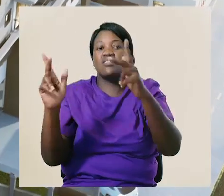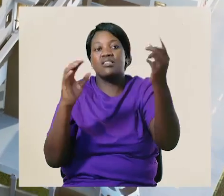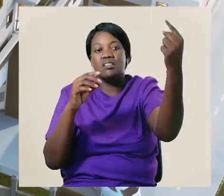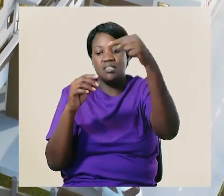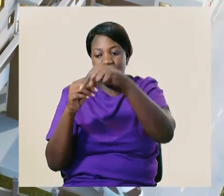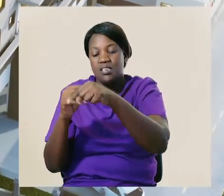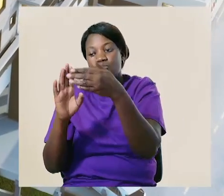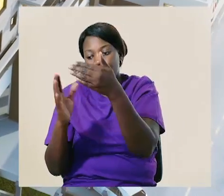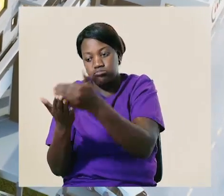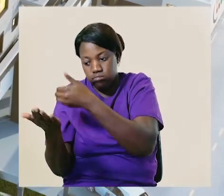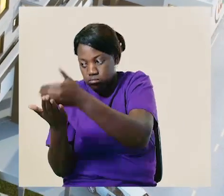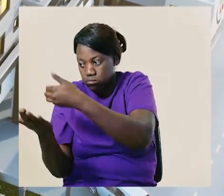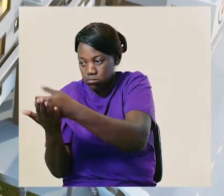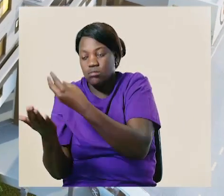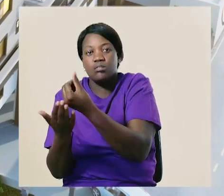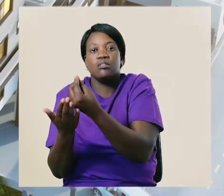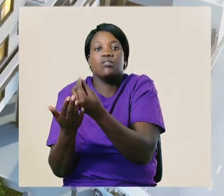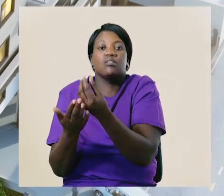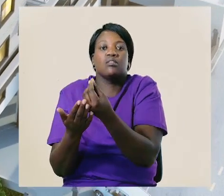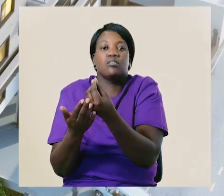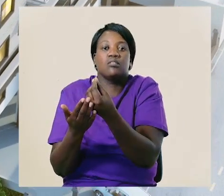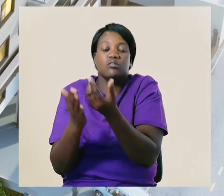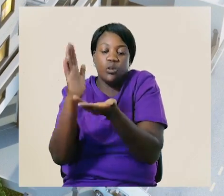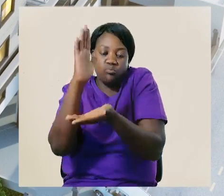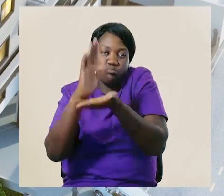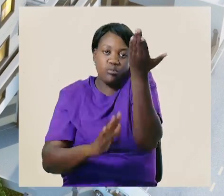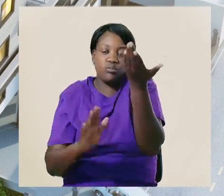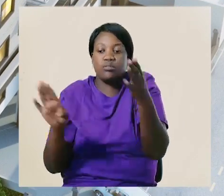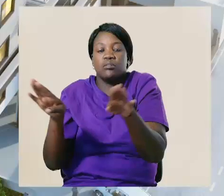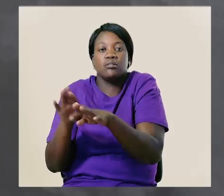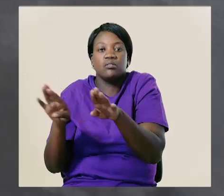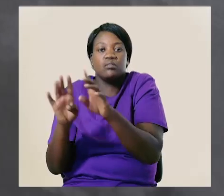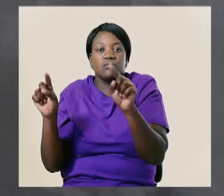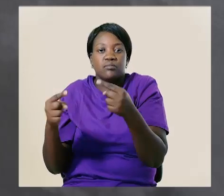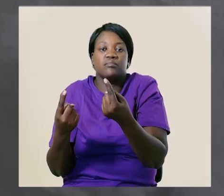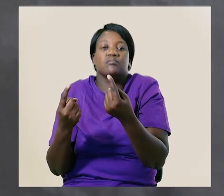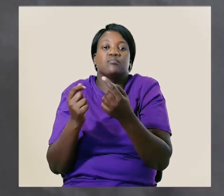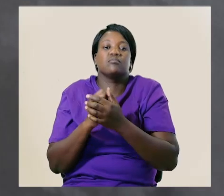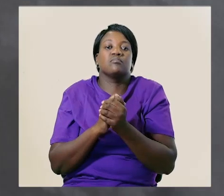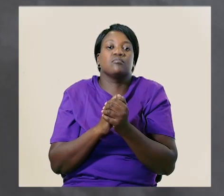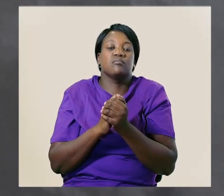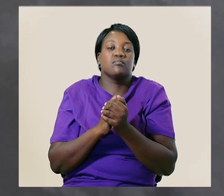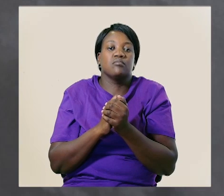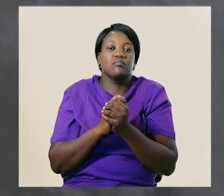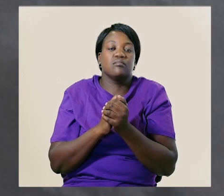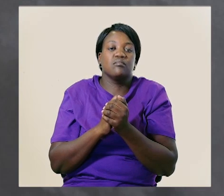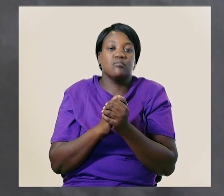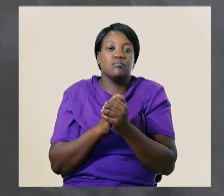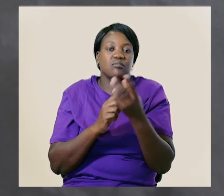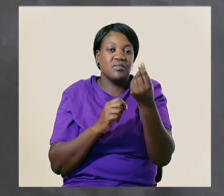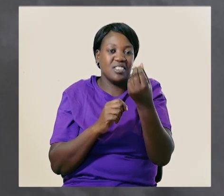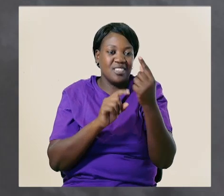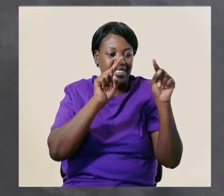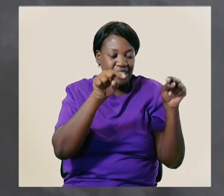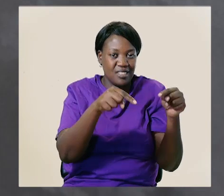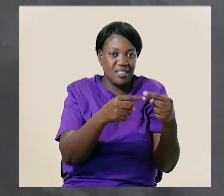make more money. Your money is used to increase production. Capital goods. Capital goods are